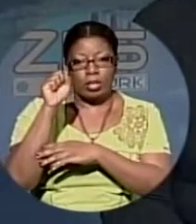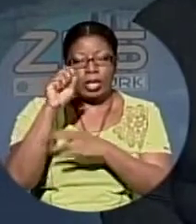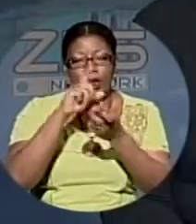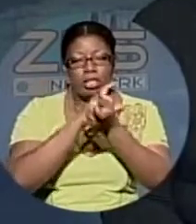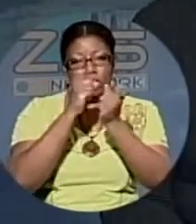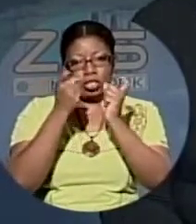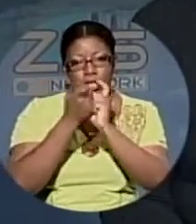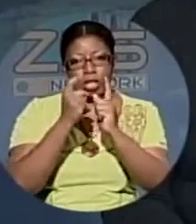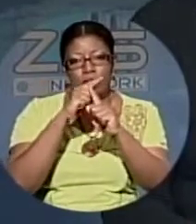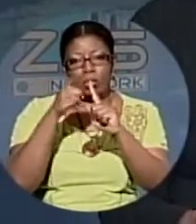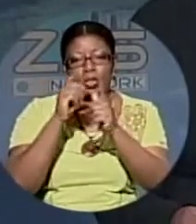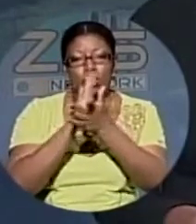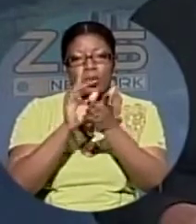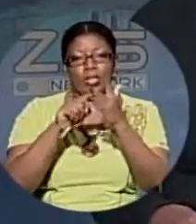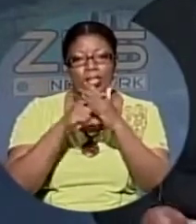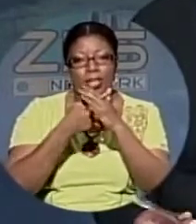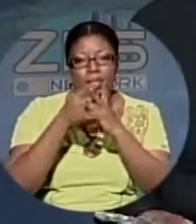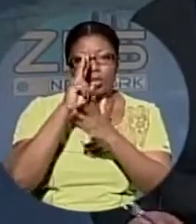started 2 weeks ago.